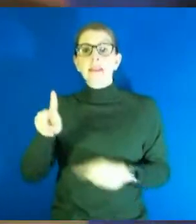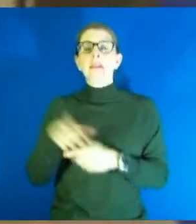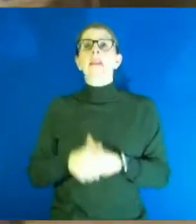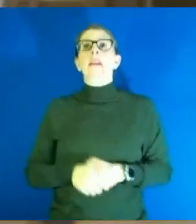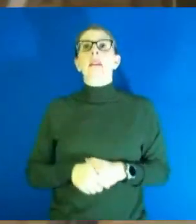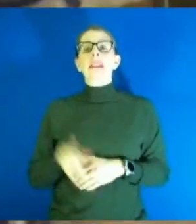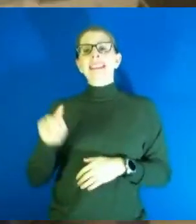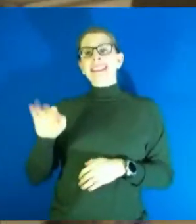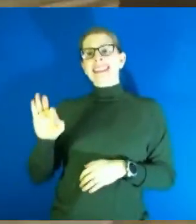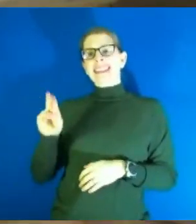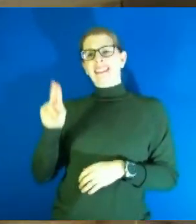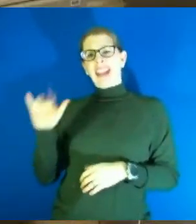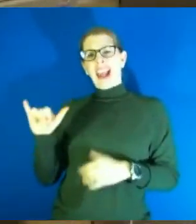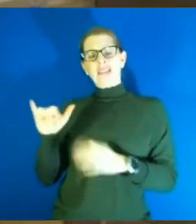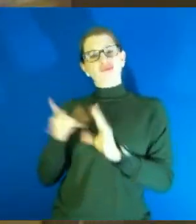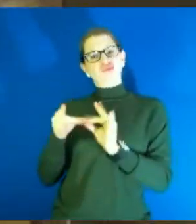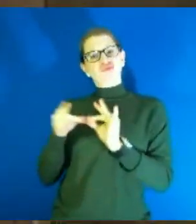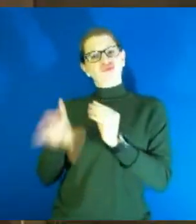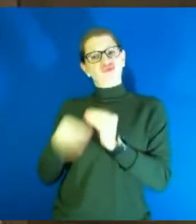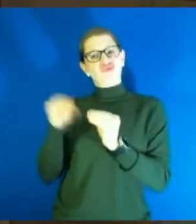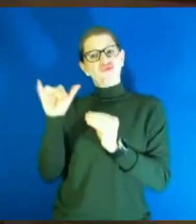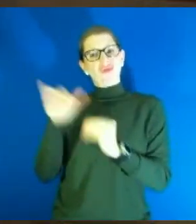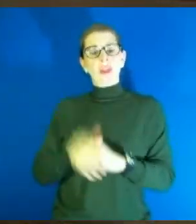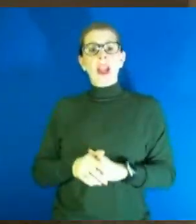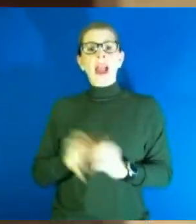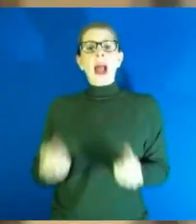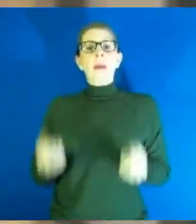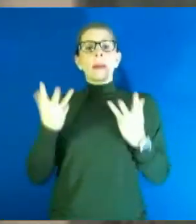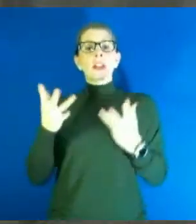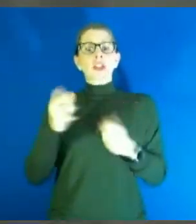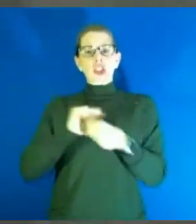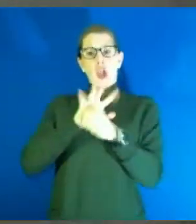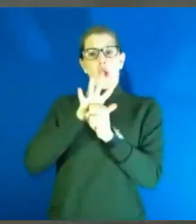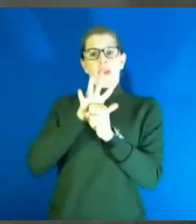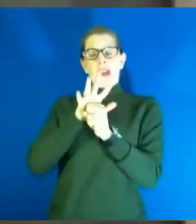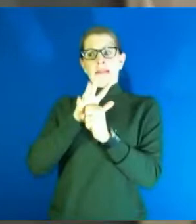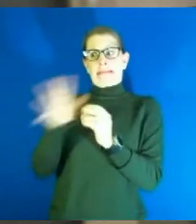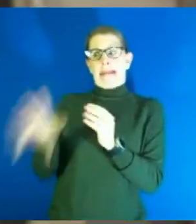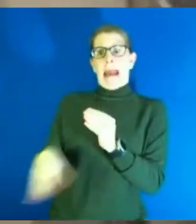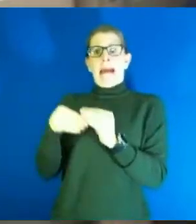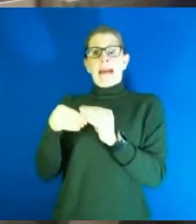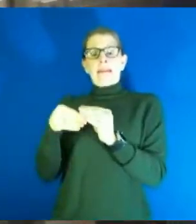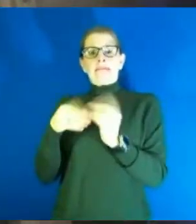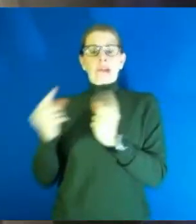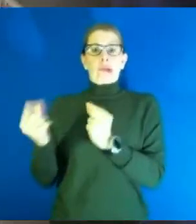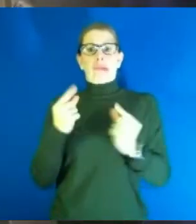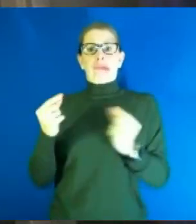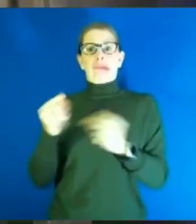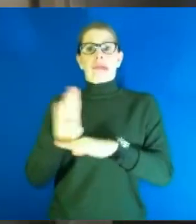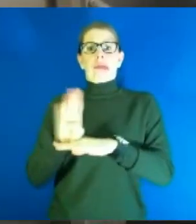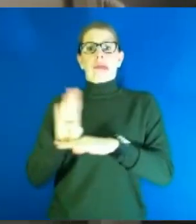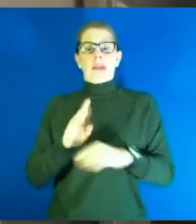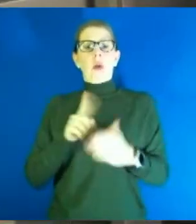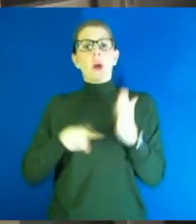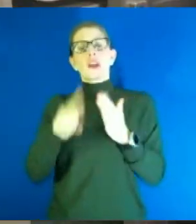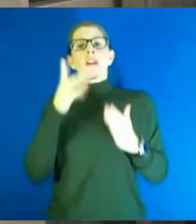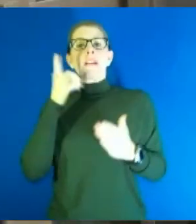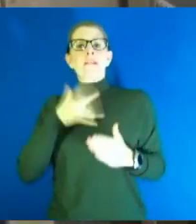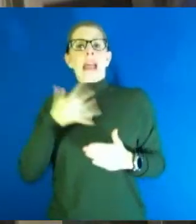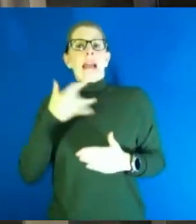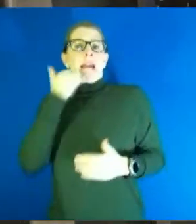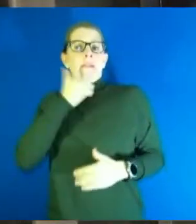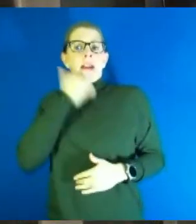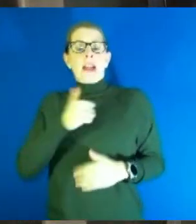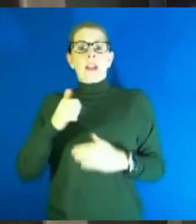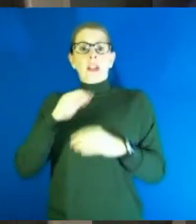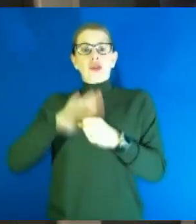jump in on that. I mean, how much does COVID play a part in what you're feeling on a day to day and the stress it's putting on